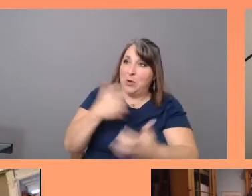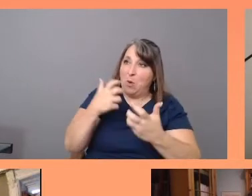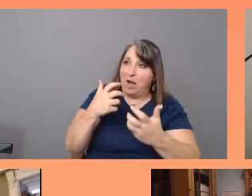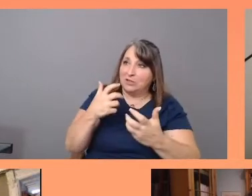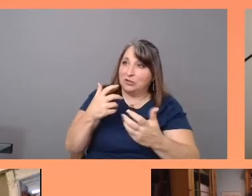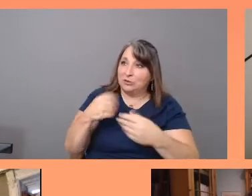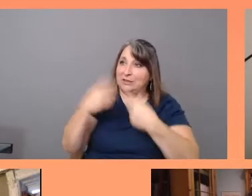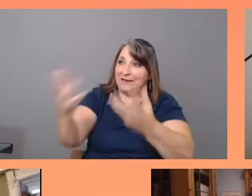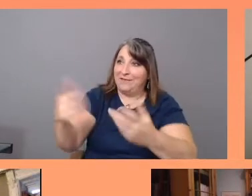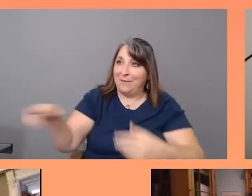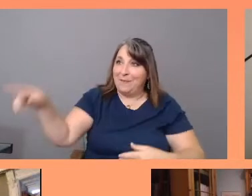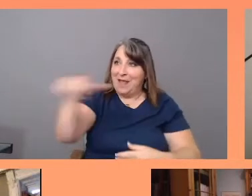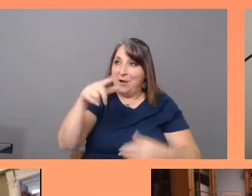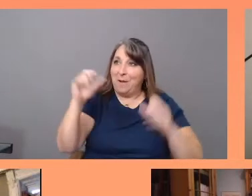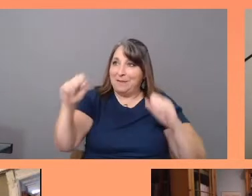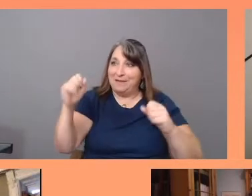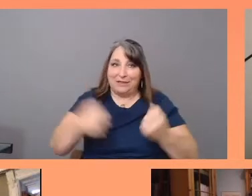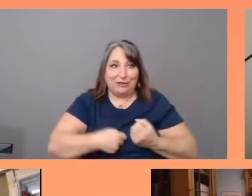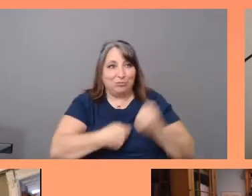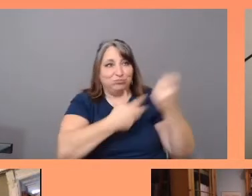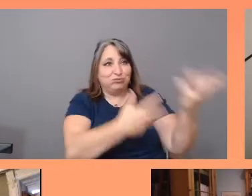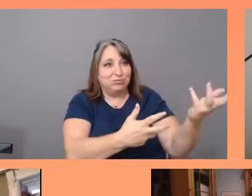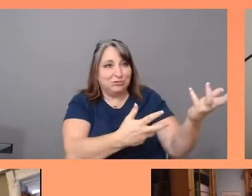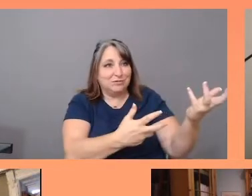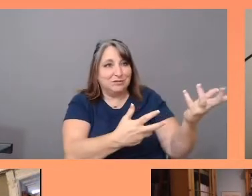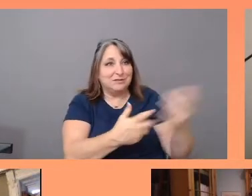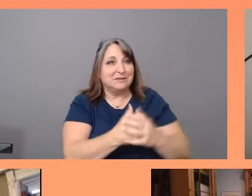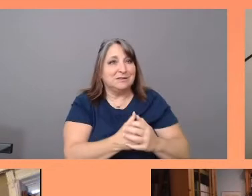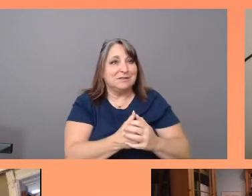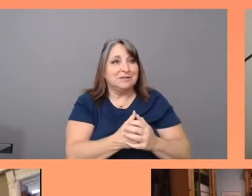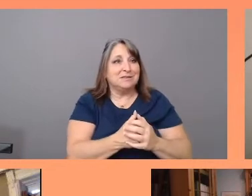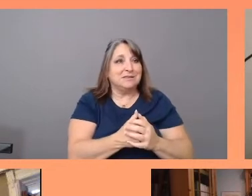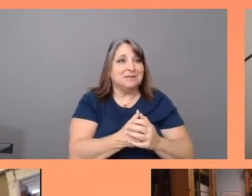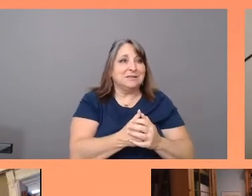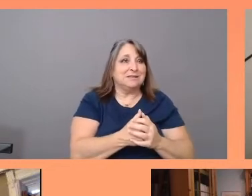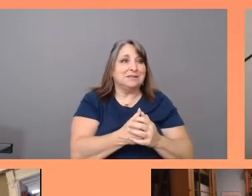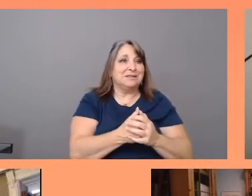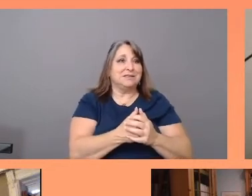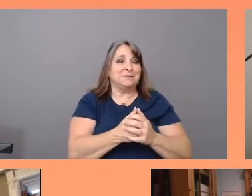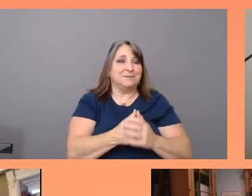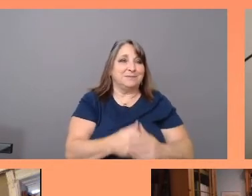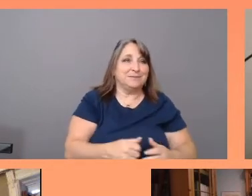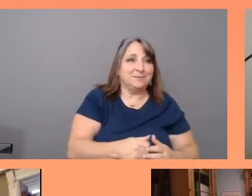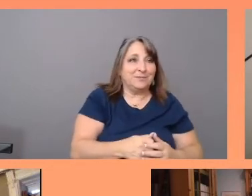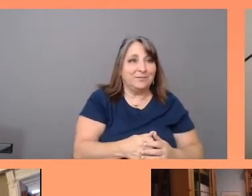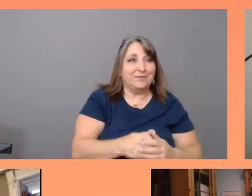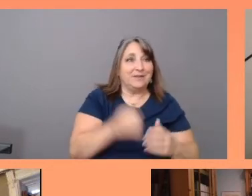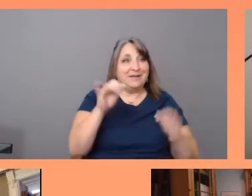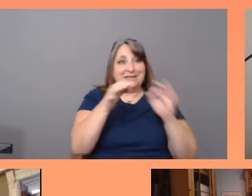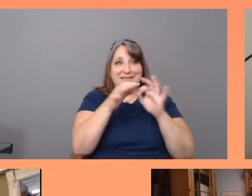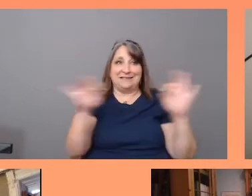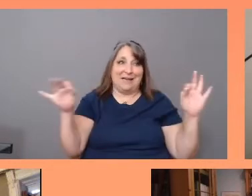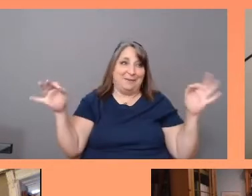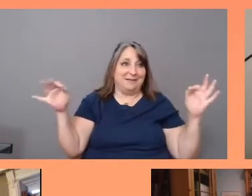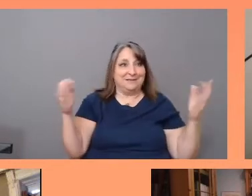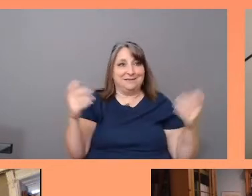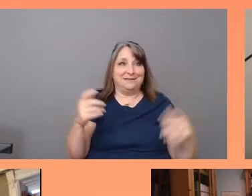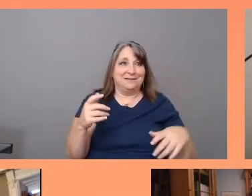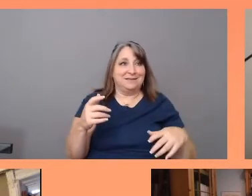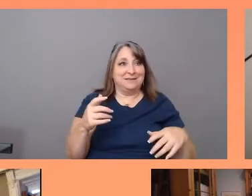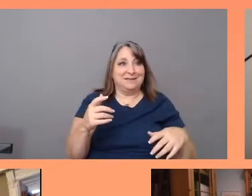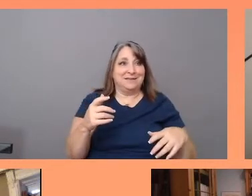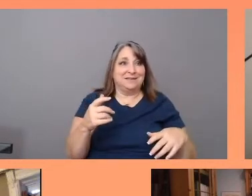again, that's a statement that we need to deconstruct. Because we're, again, rendering